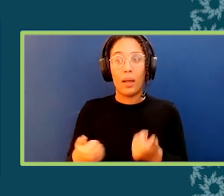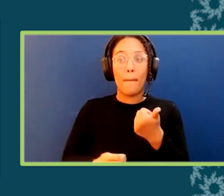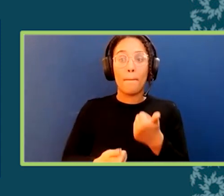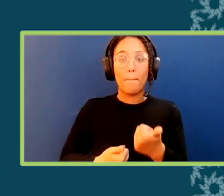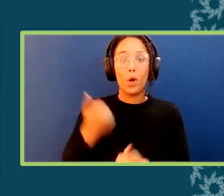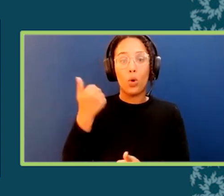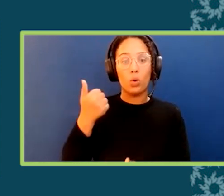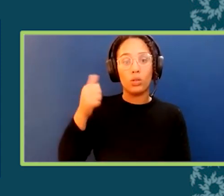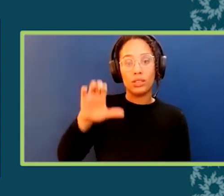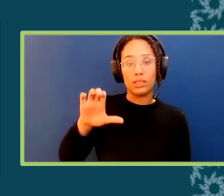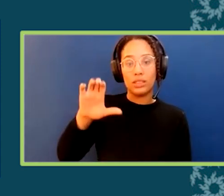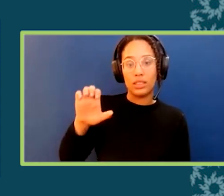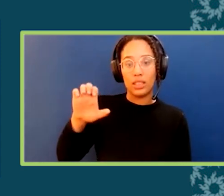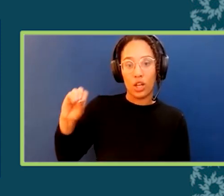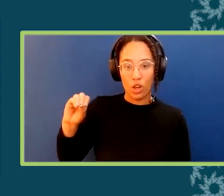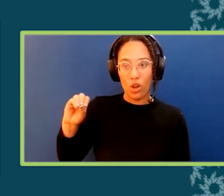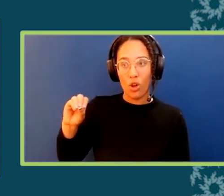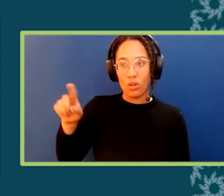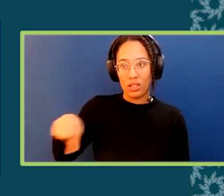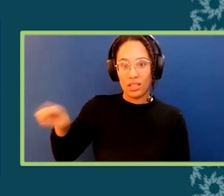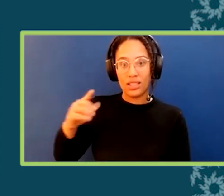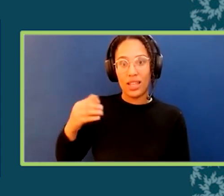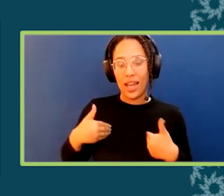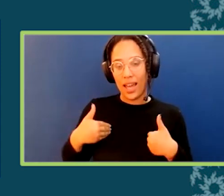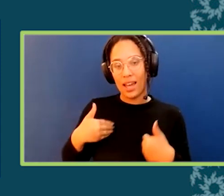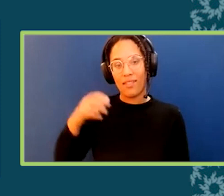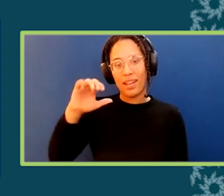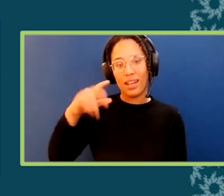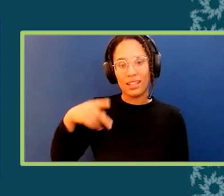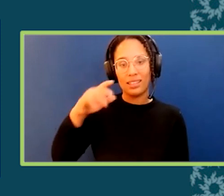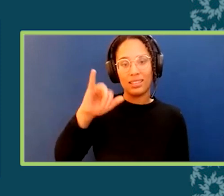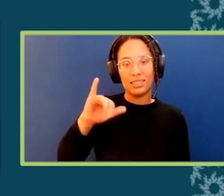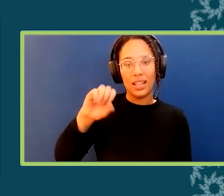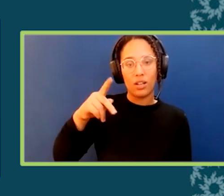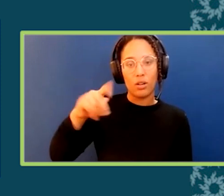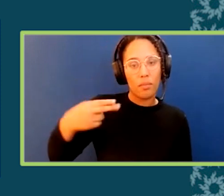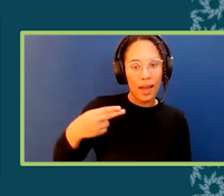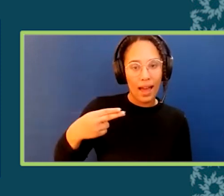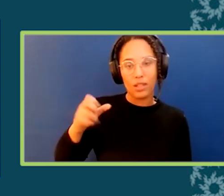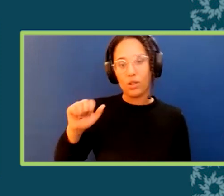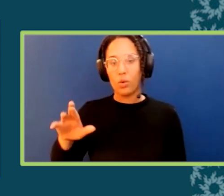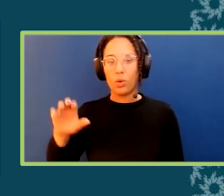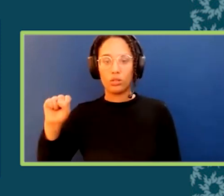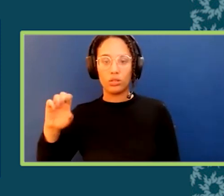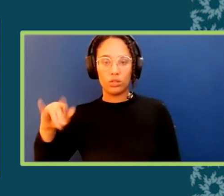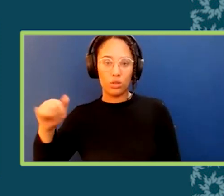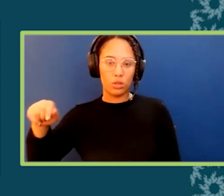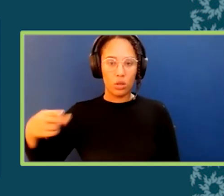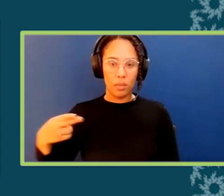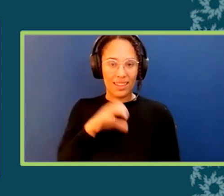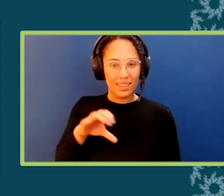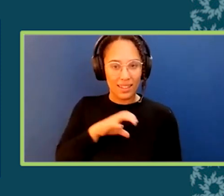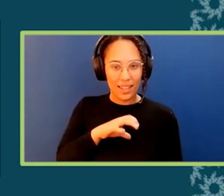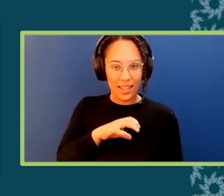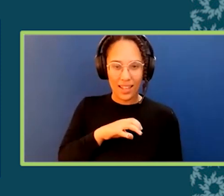kind of psychopathic or sociopathic traits. And so I told my friends, I was like, the option shouldn't be become